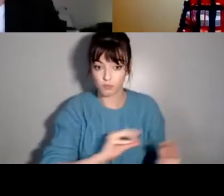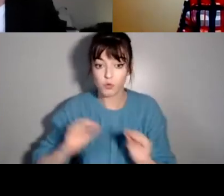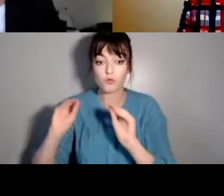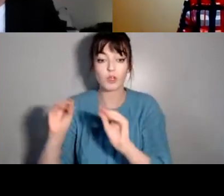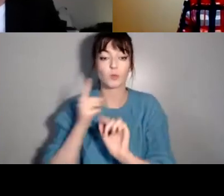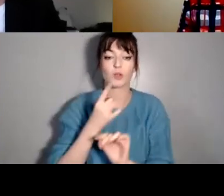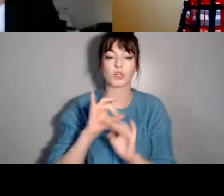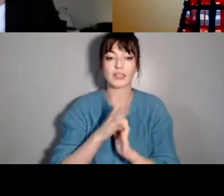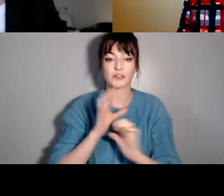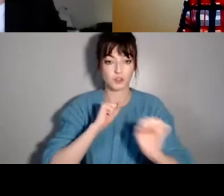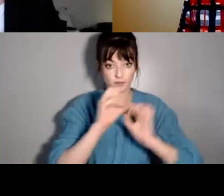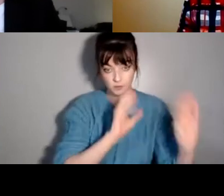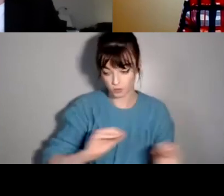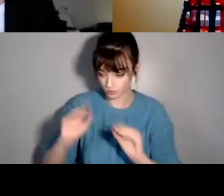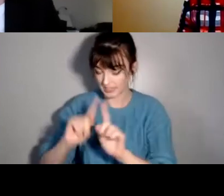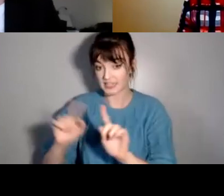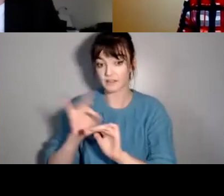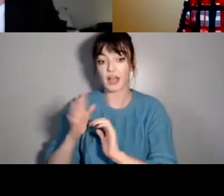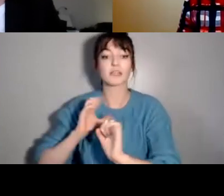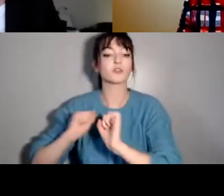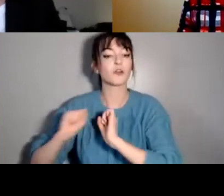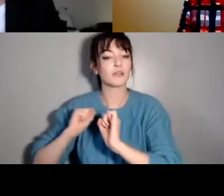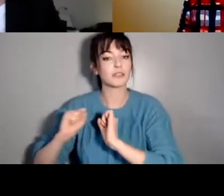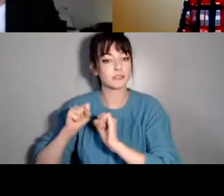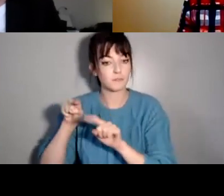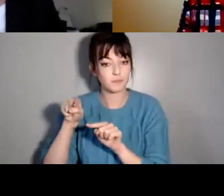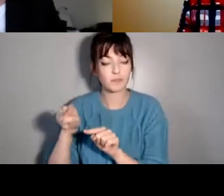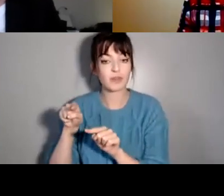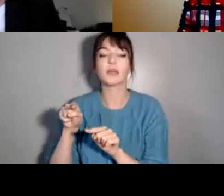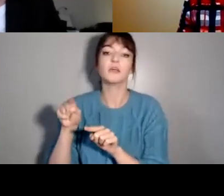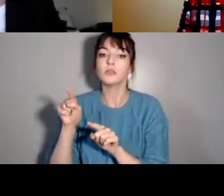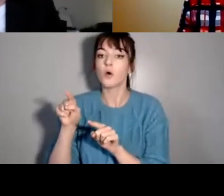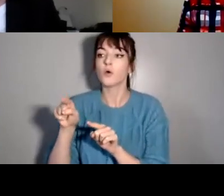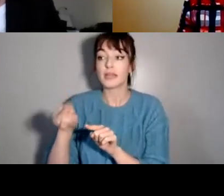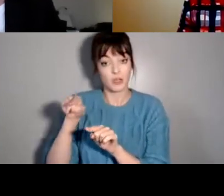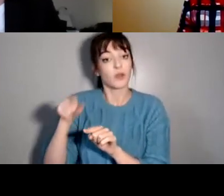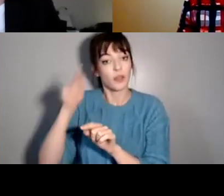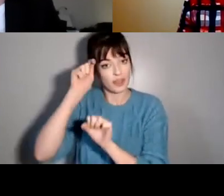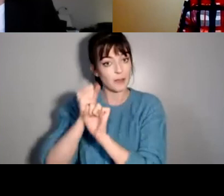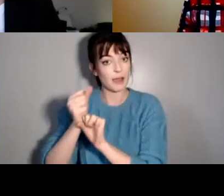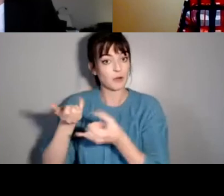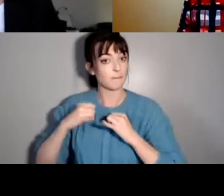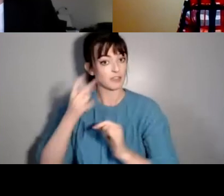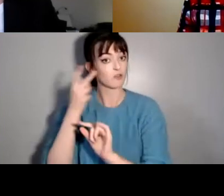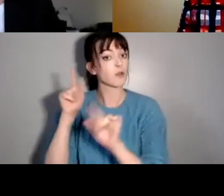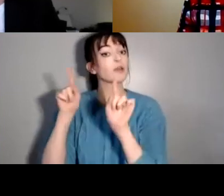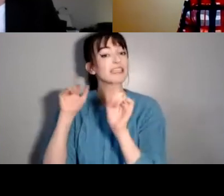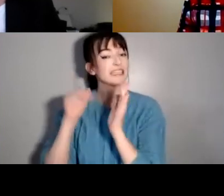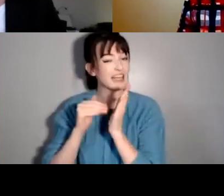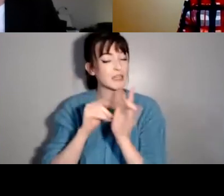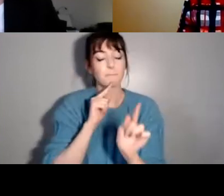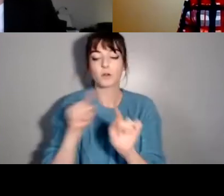to the other. And that is something which is considered within the capacity review, but the capacity review is more a case of projecting